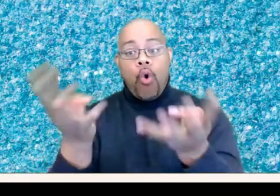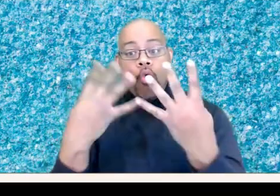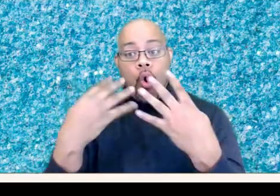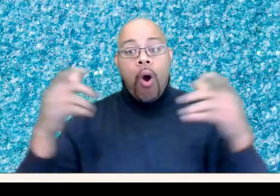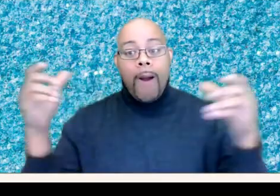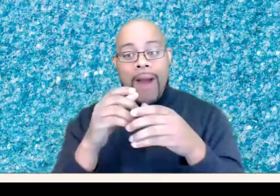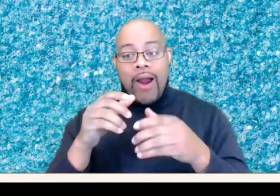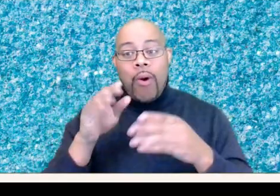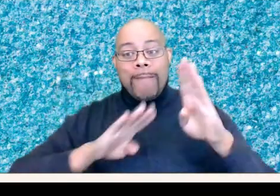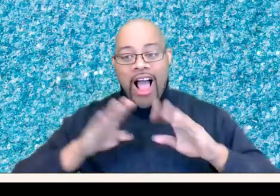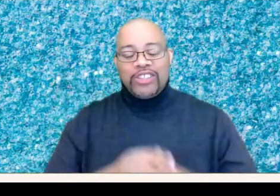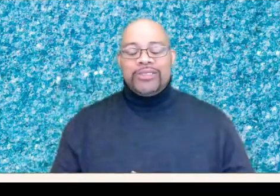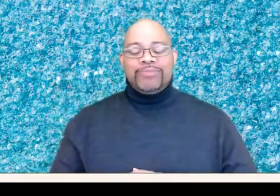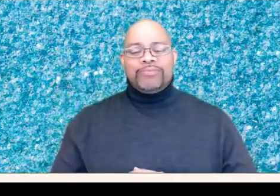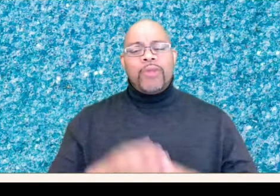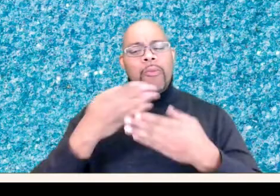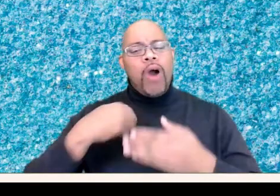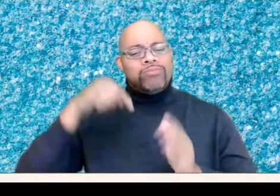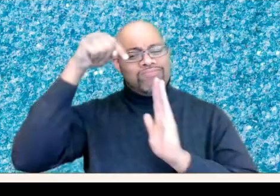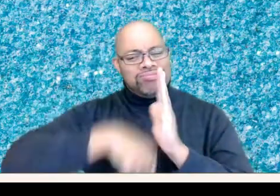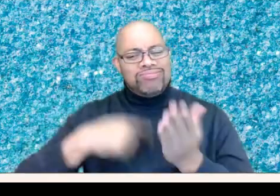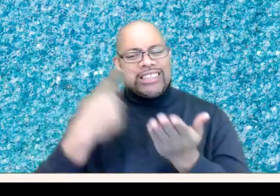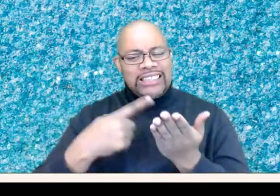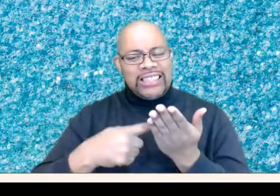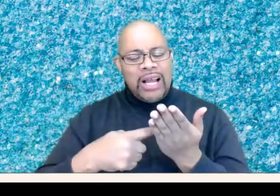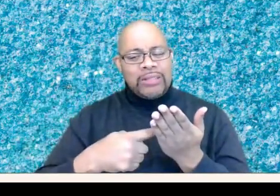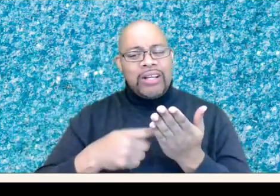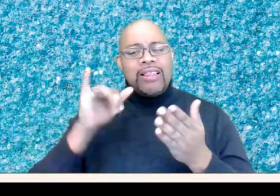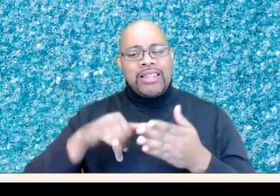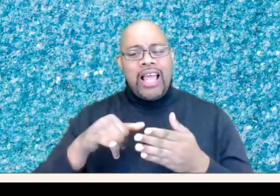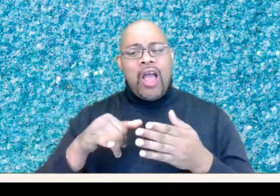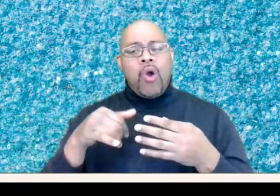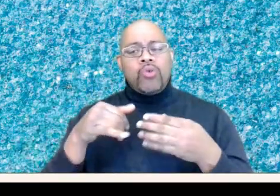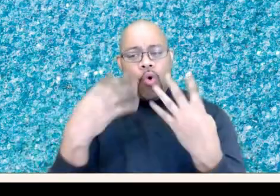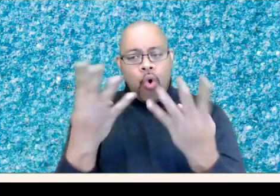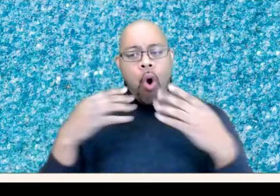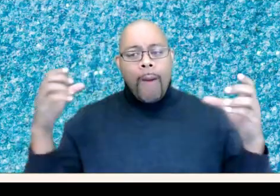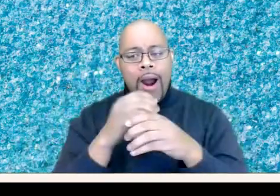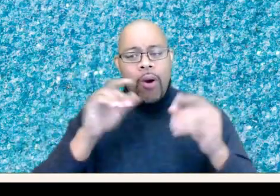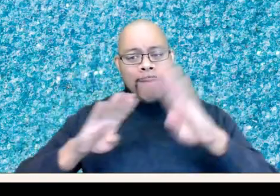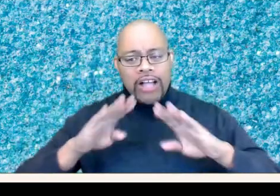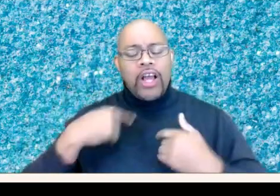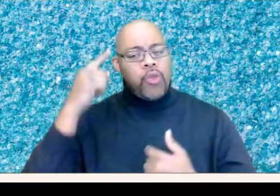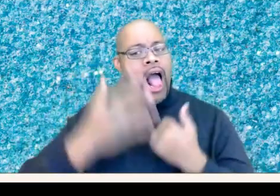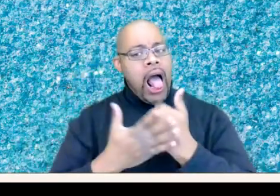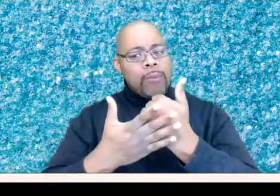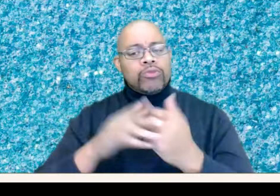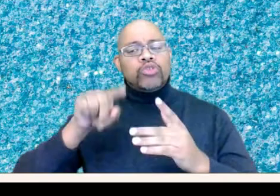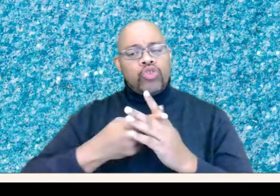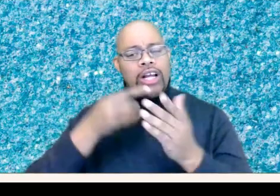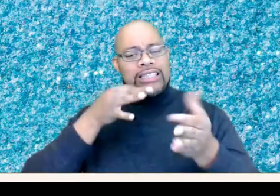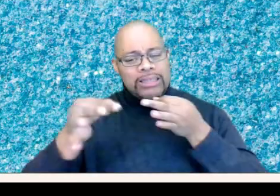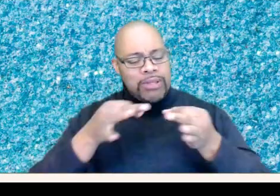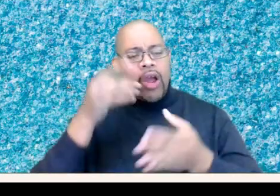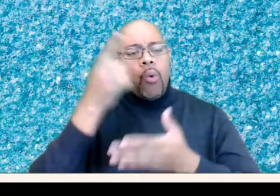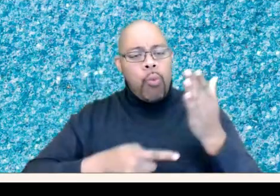microbiology. Now before I get into what my coral microbiology is, I thought it would be helpful to start by defining